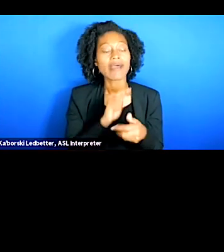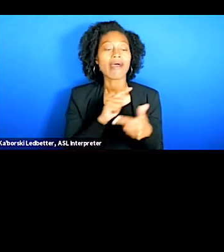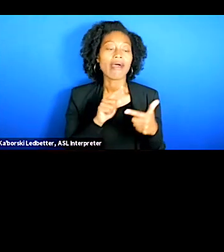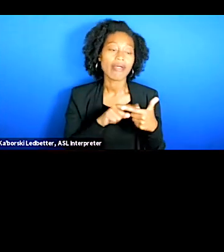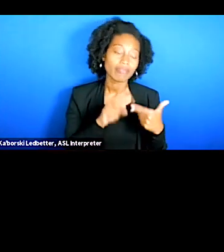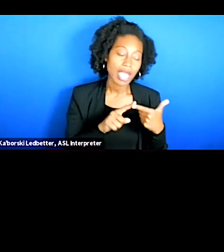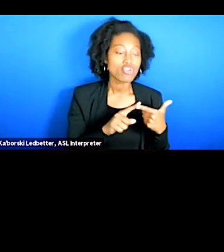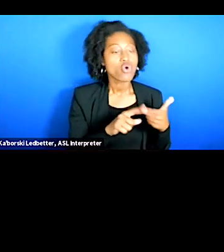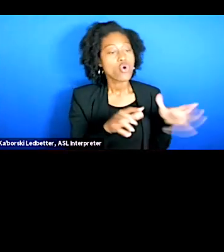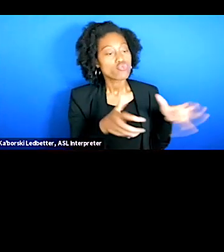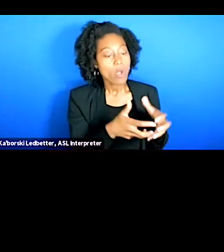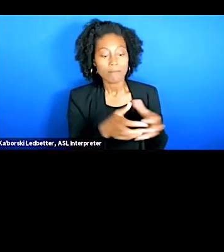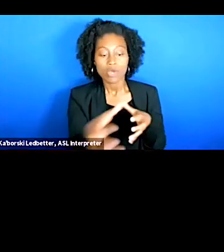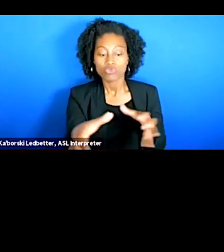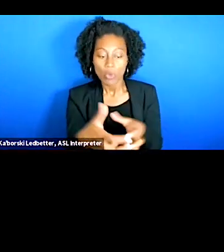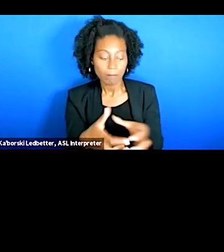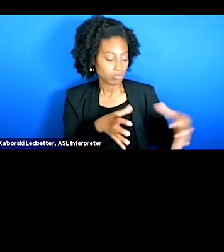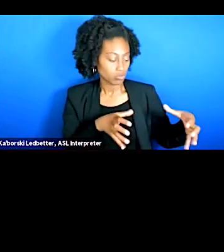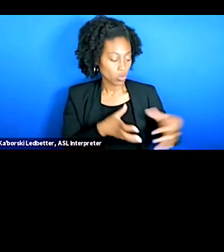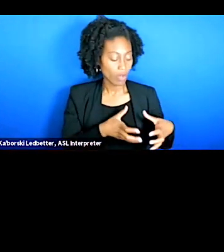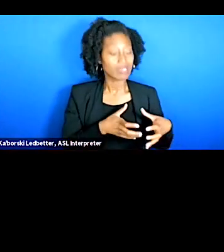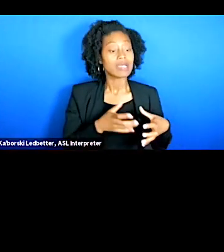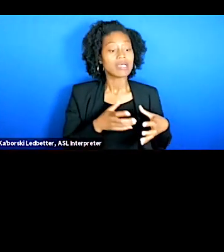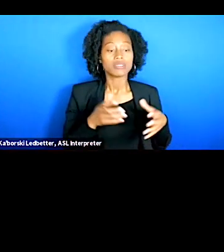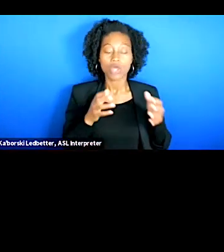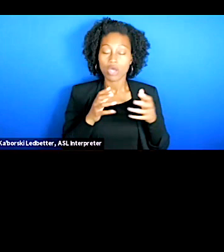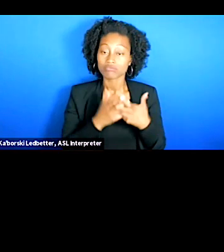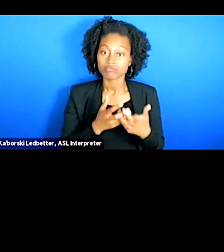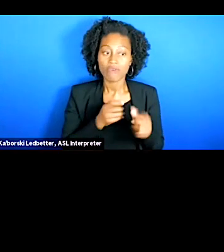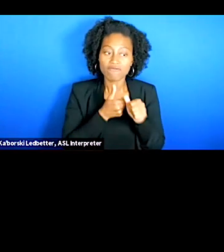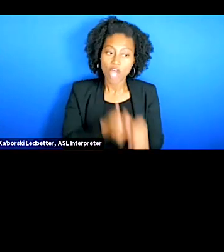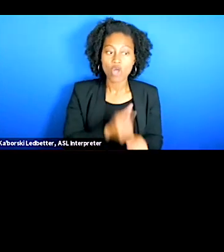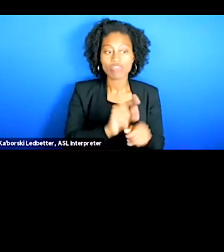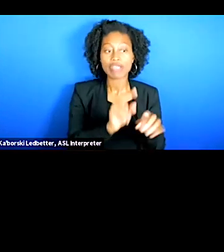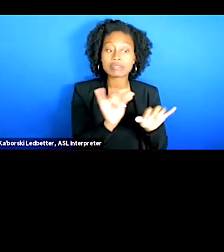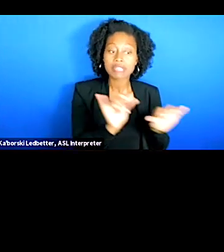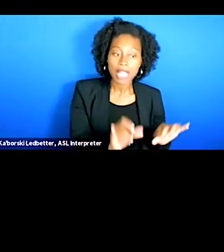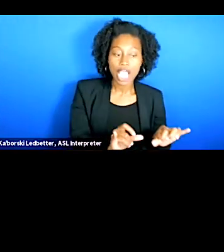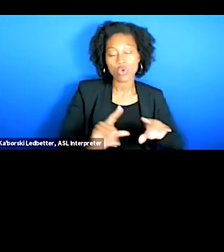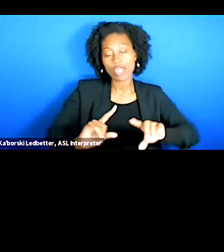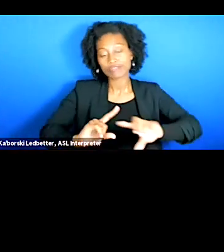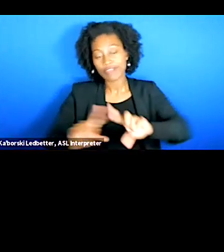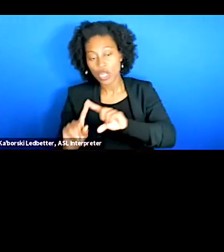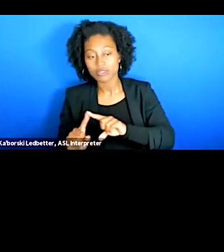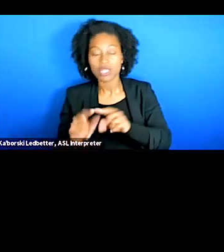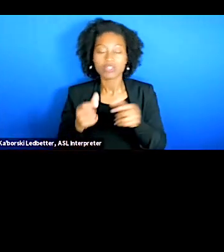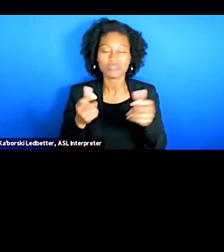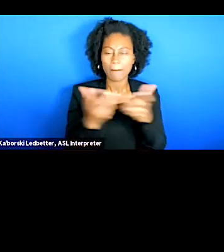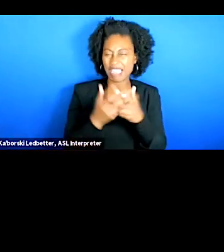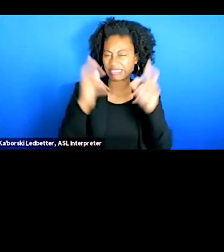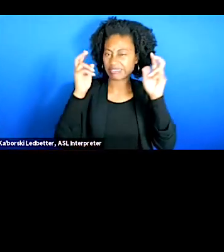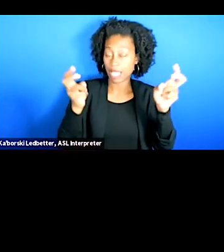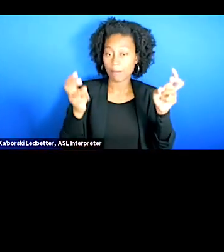to similarity or differences according to themes, which are not as closely linked to the data and are a bit more